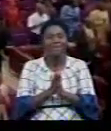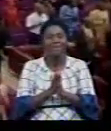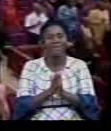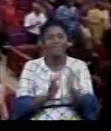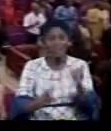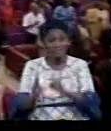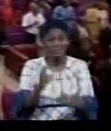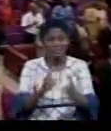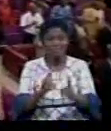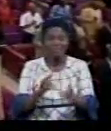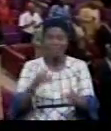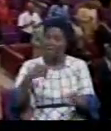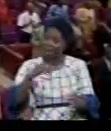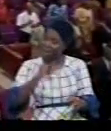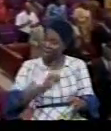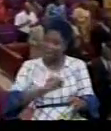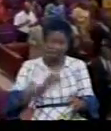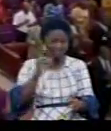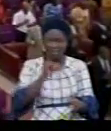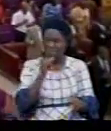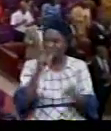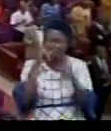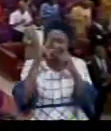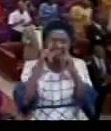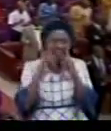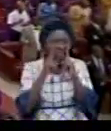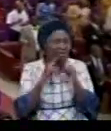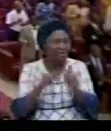I will not cry